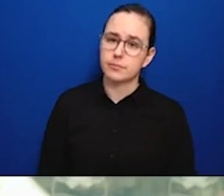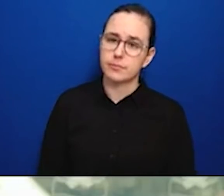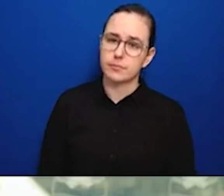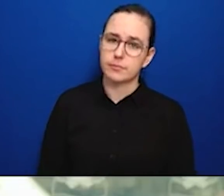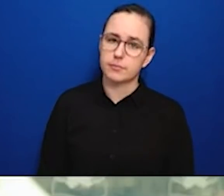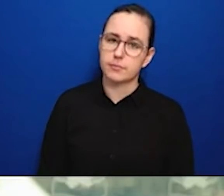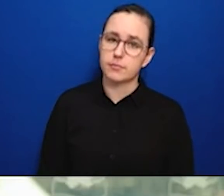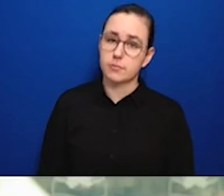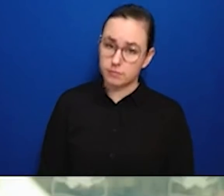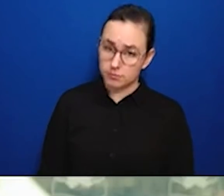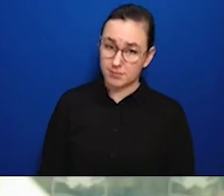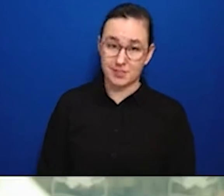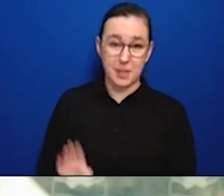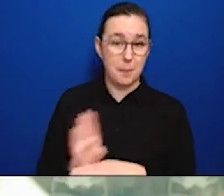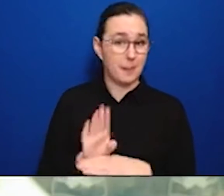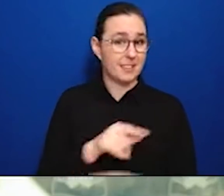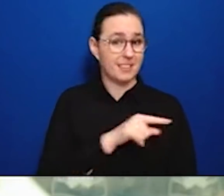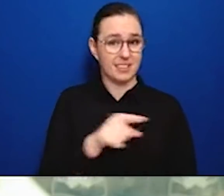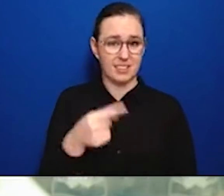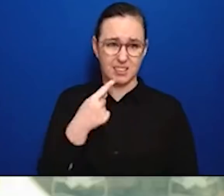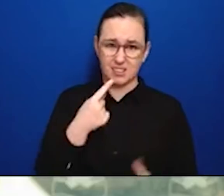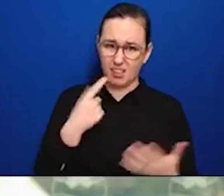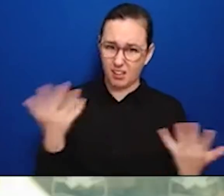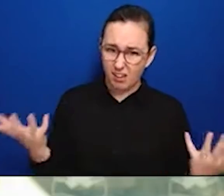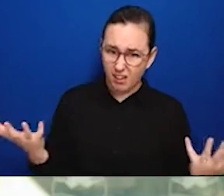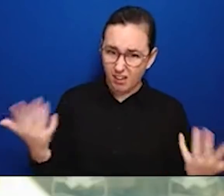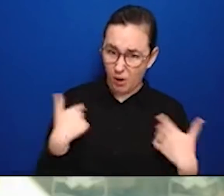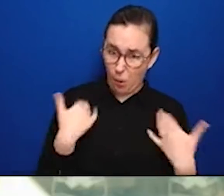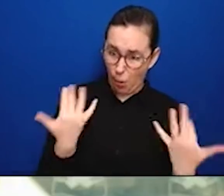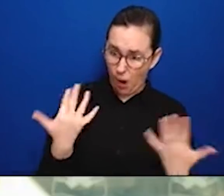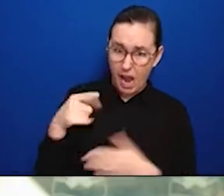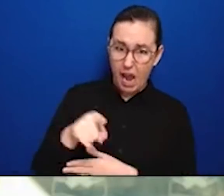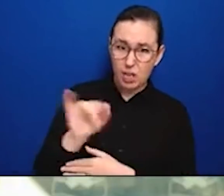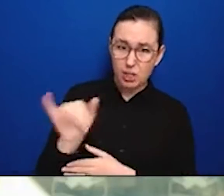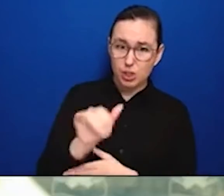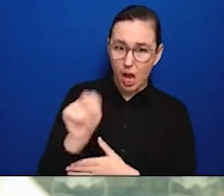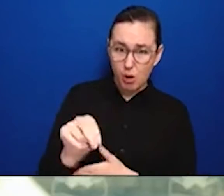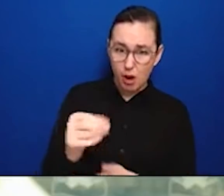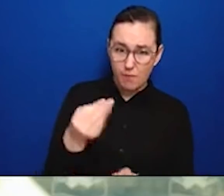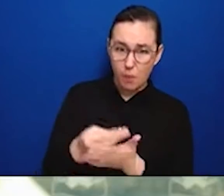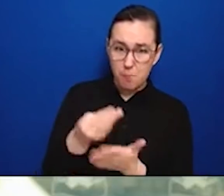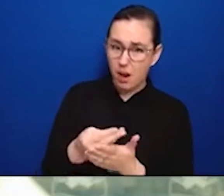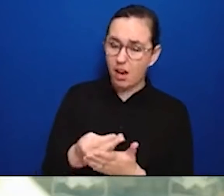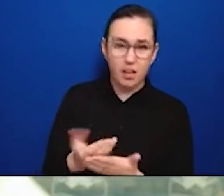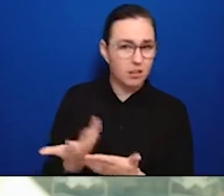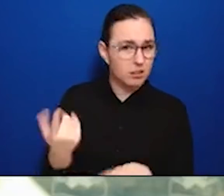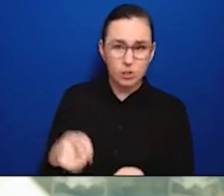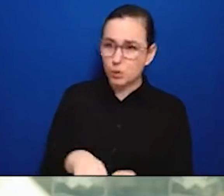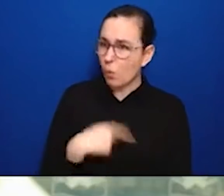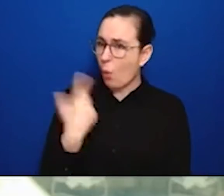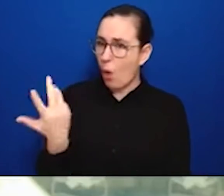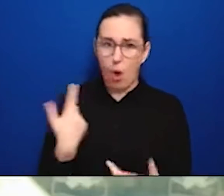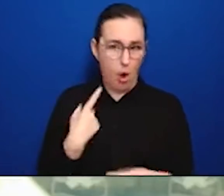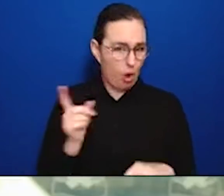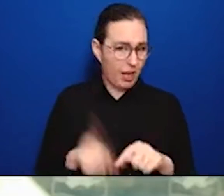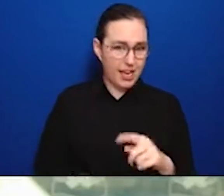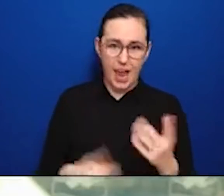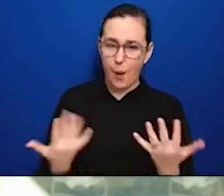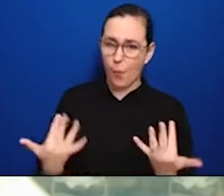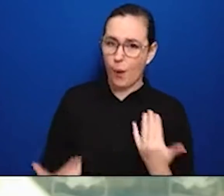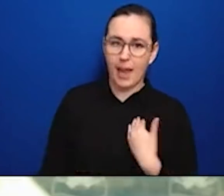funding now, and they say that waiting until January might be too long for them. Why can't the funding get to businesses